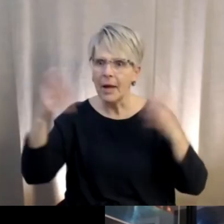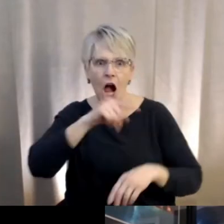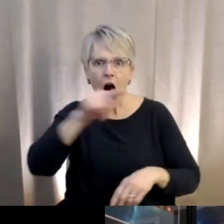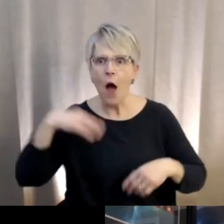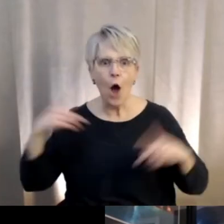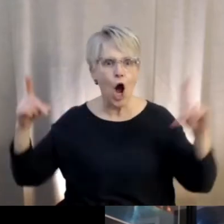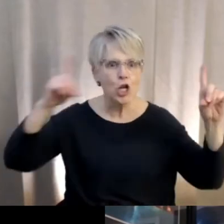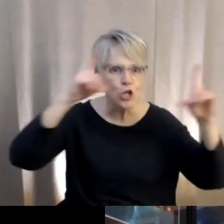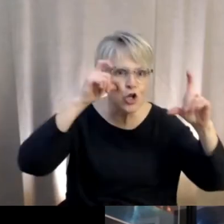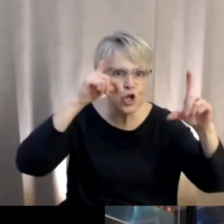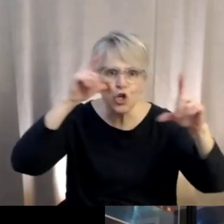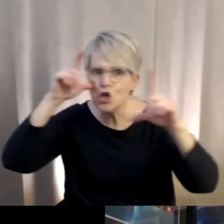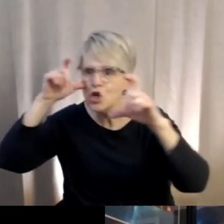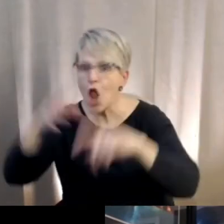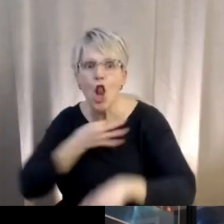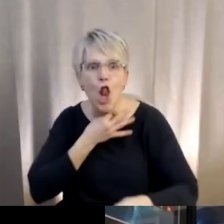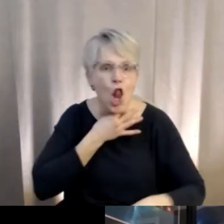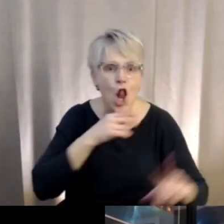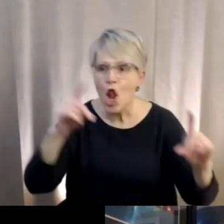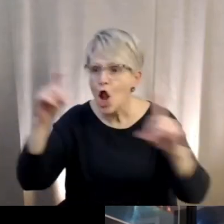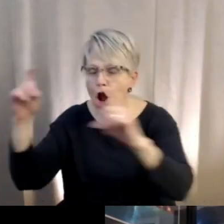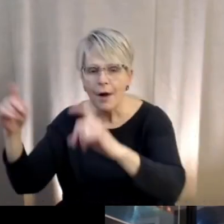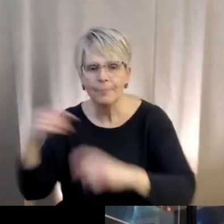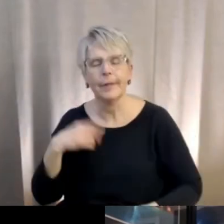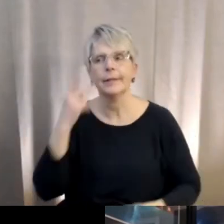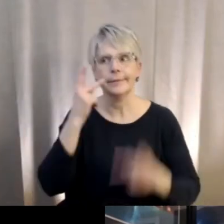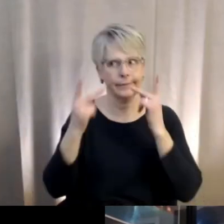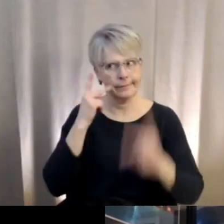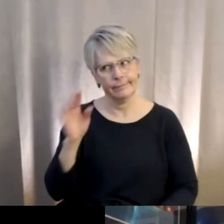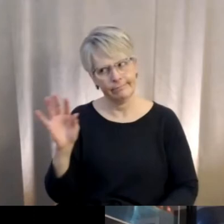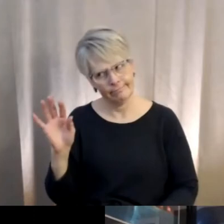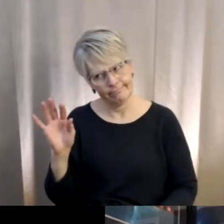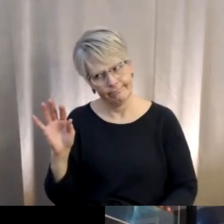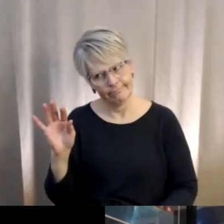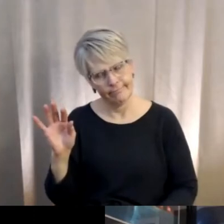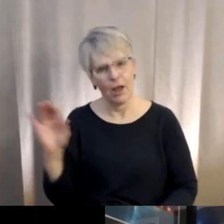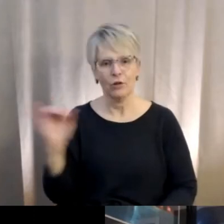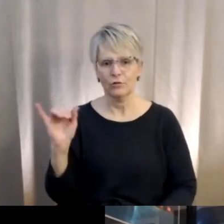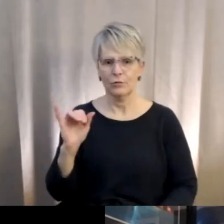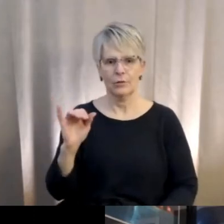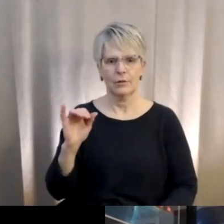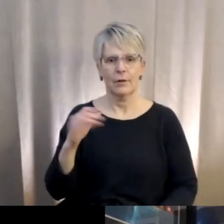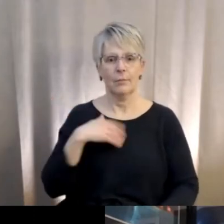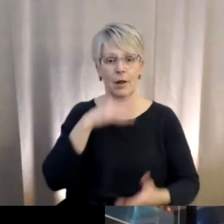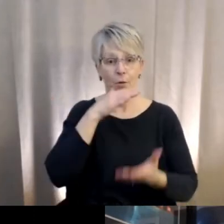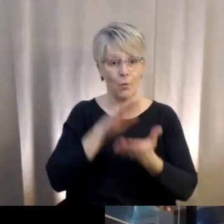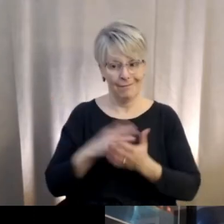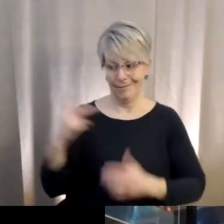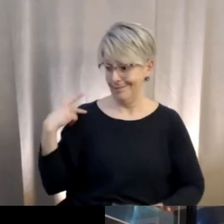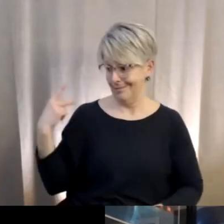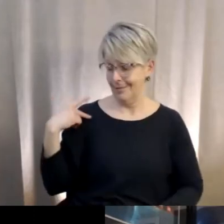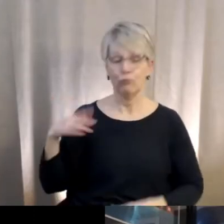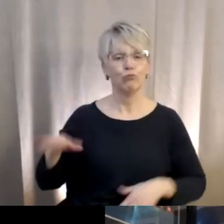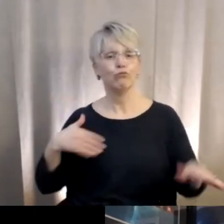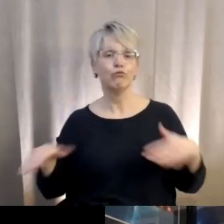together. But I see it a lot also when it's just my wife and I walking around,